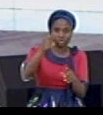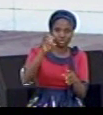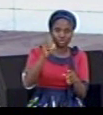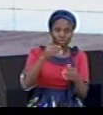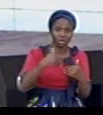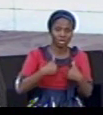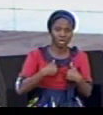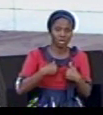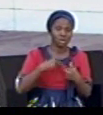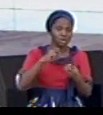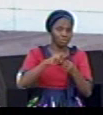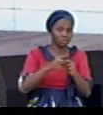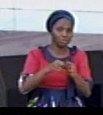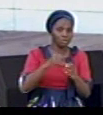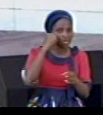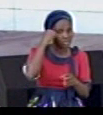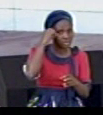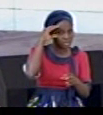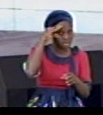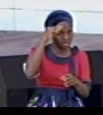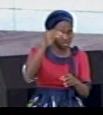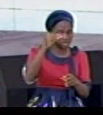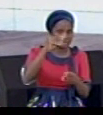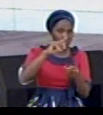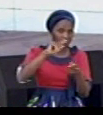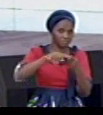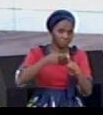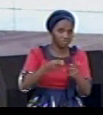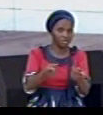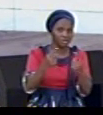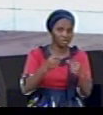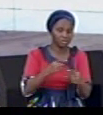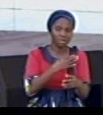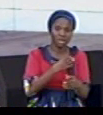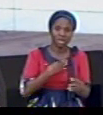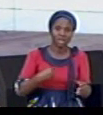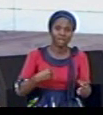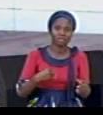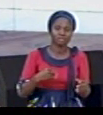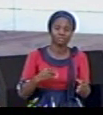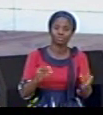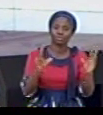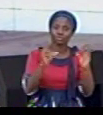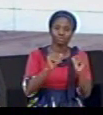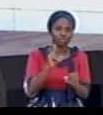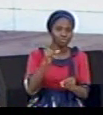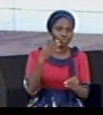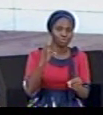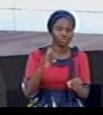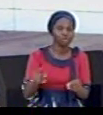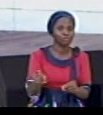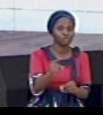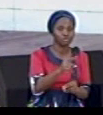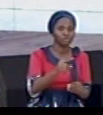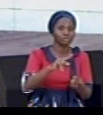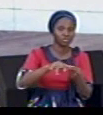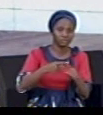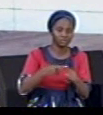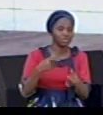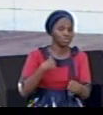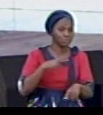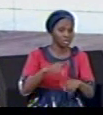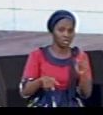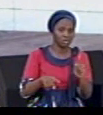friends came. And none of those friends, we cannot blame them. They did not